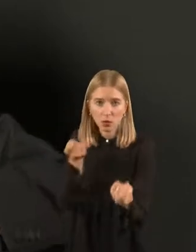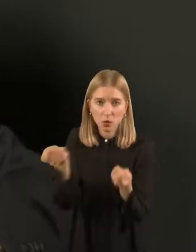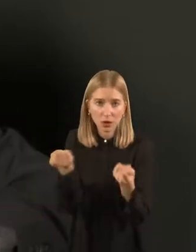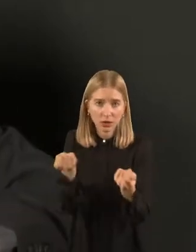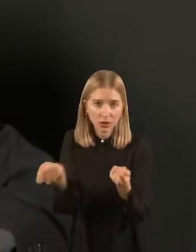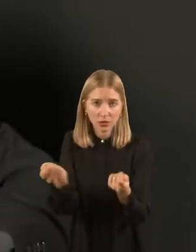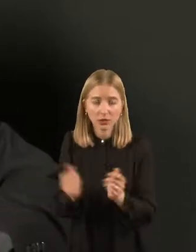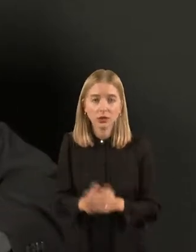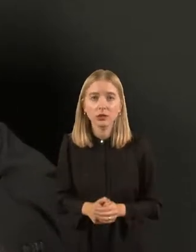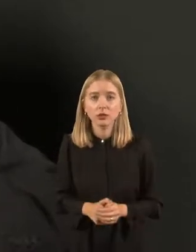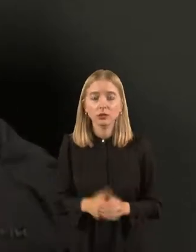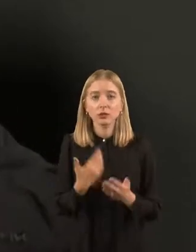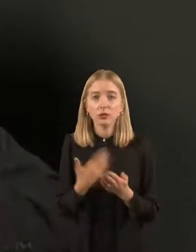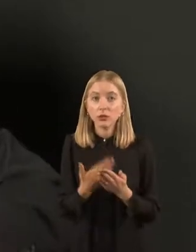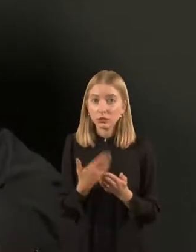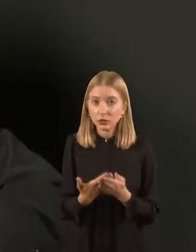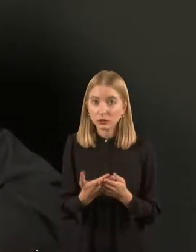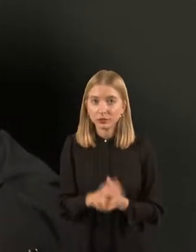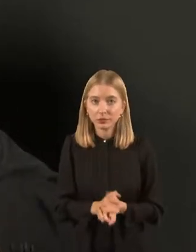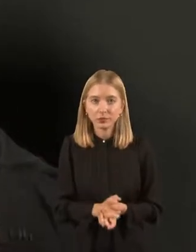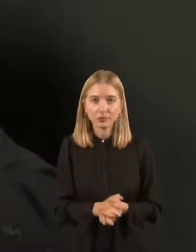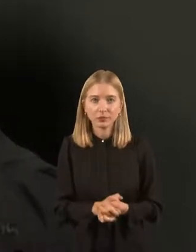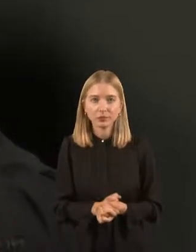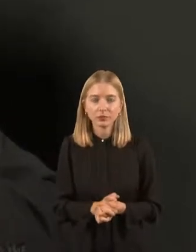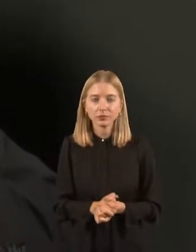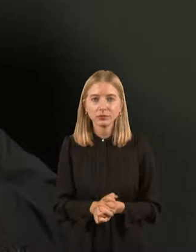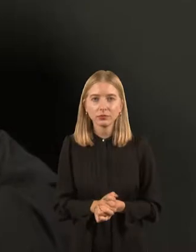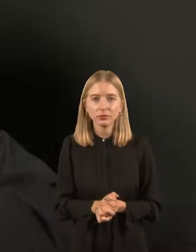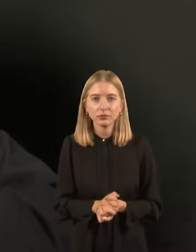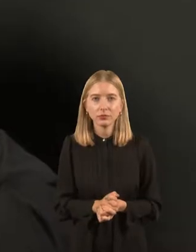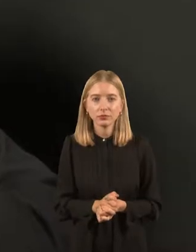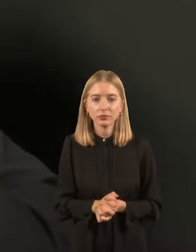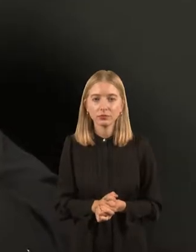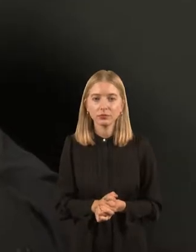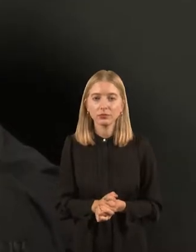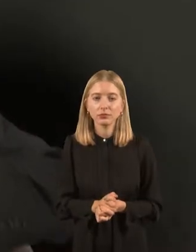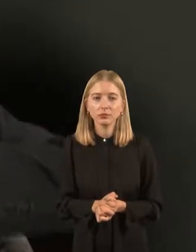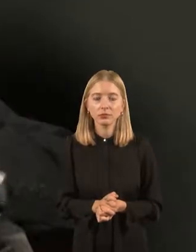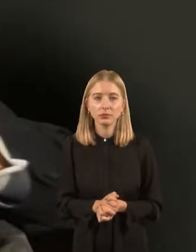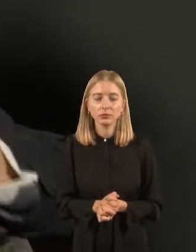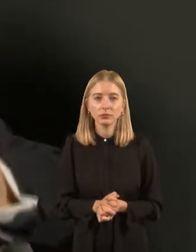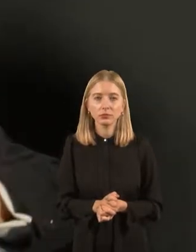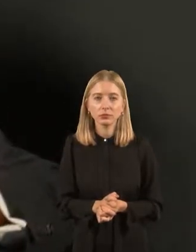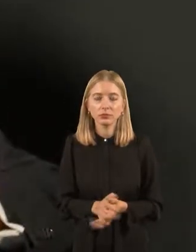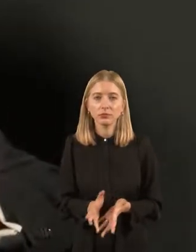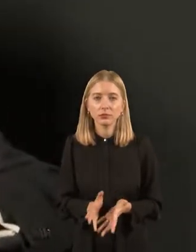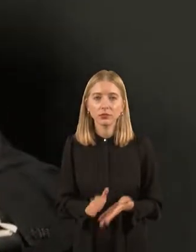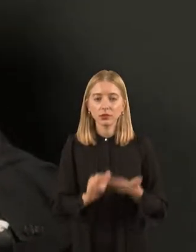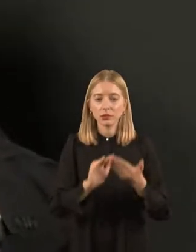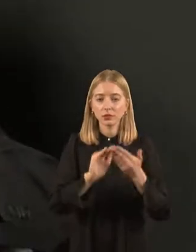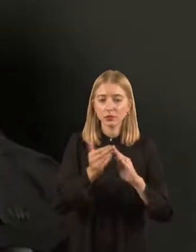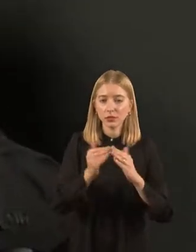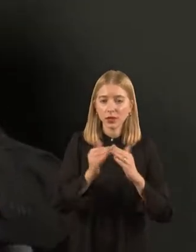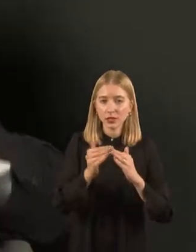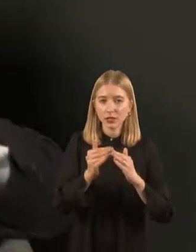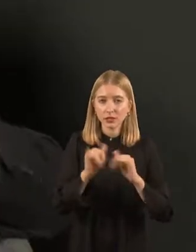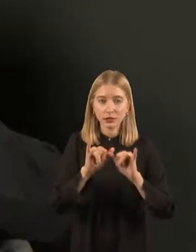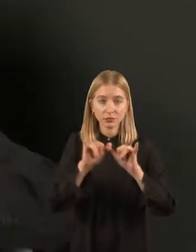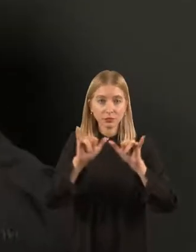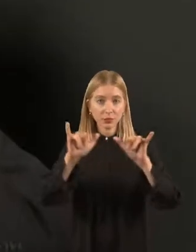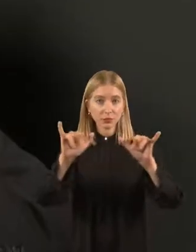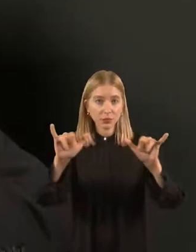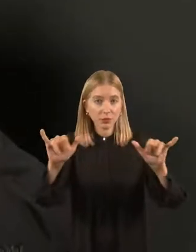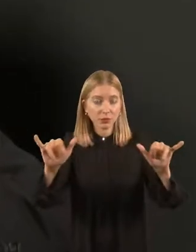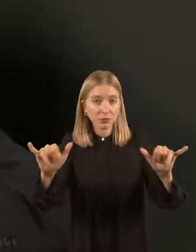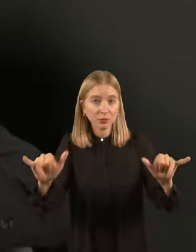sprawl didn't help in the solution of the problem, you will increase the problem. And instead of